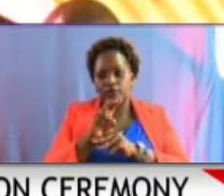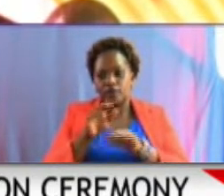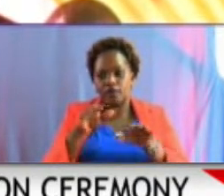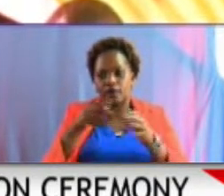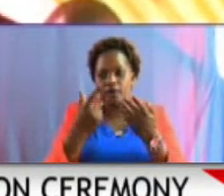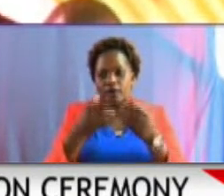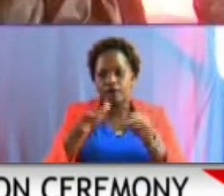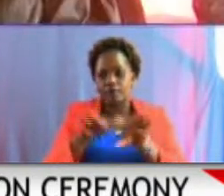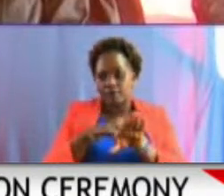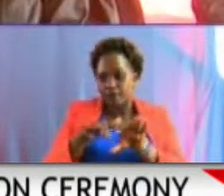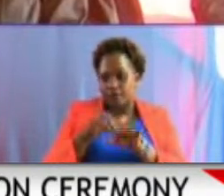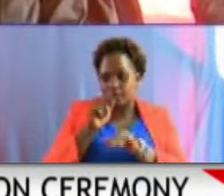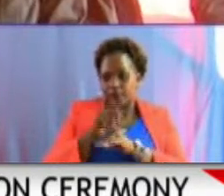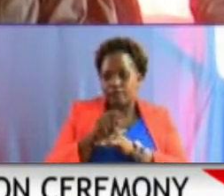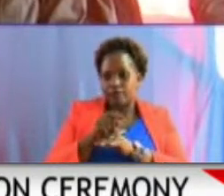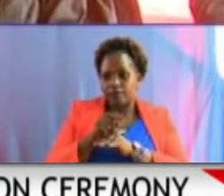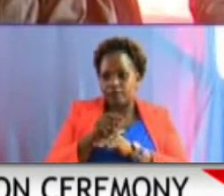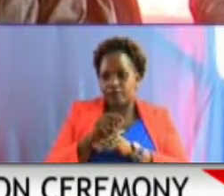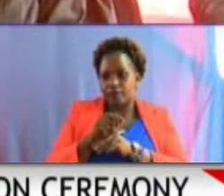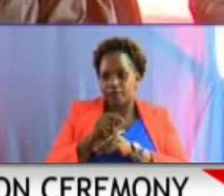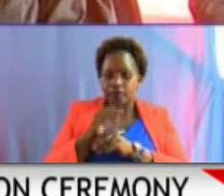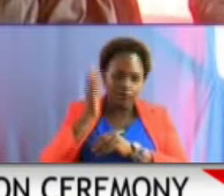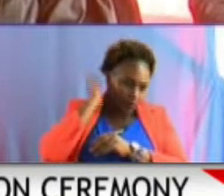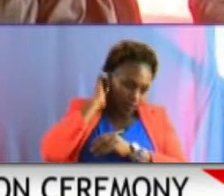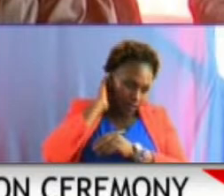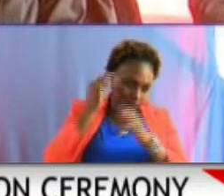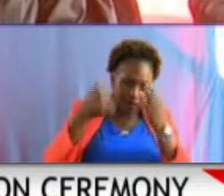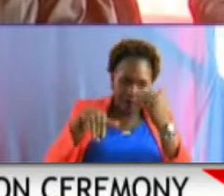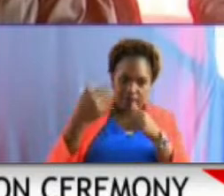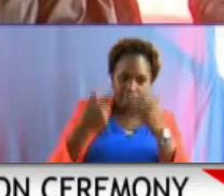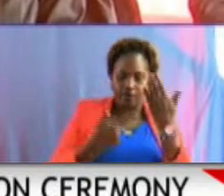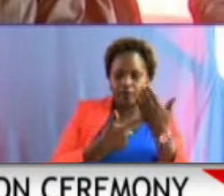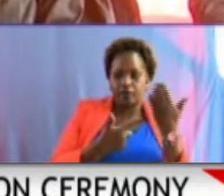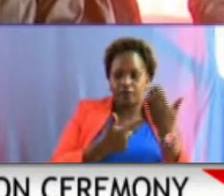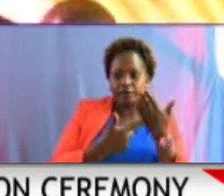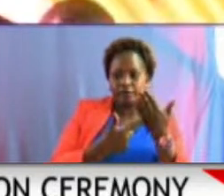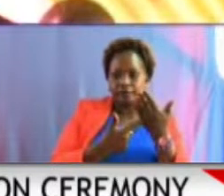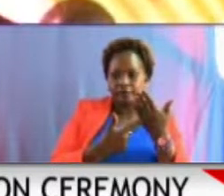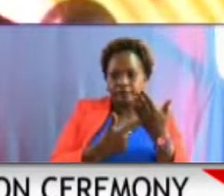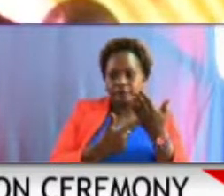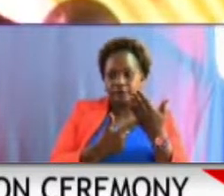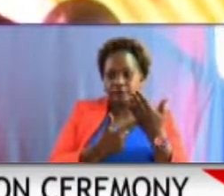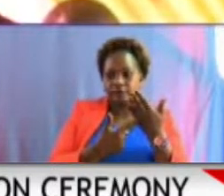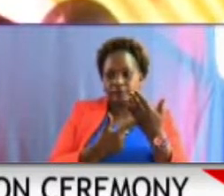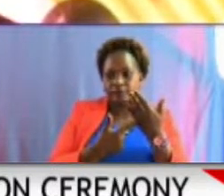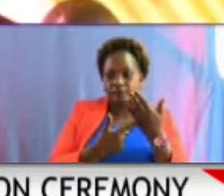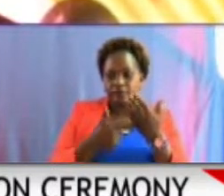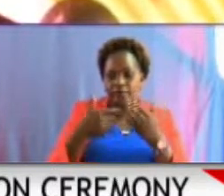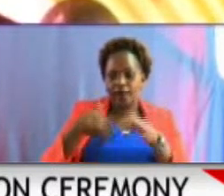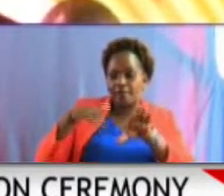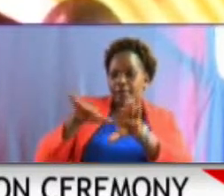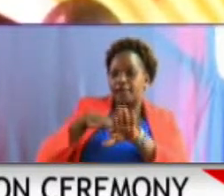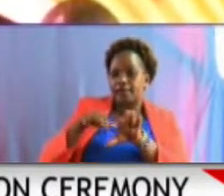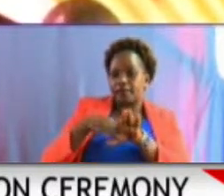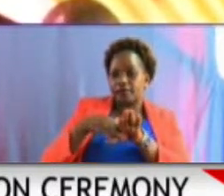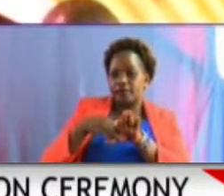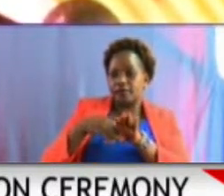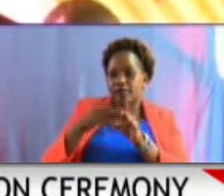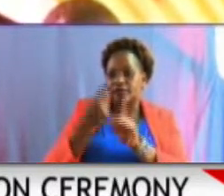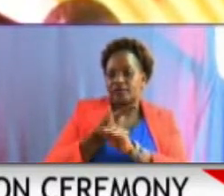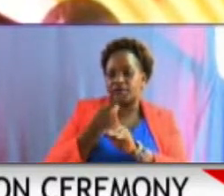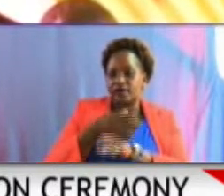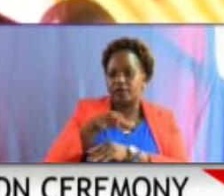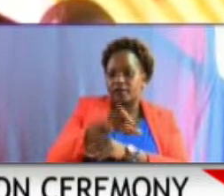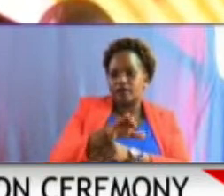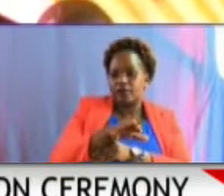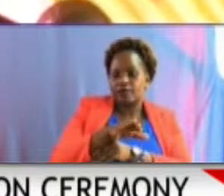number of Murang'A University of Technology academic staff have participated in several